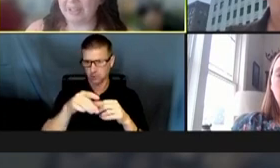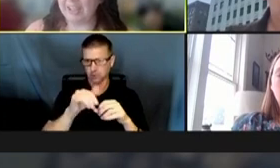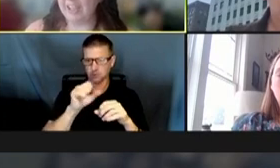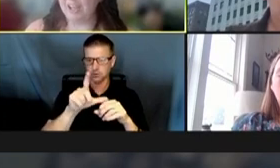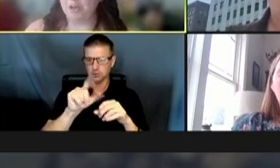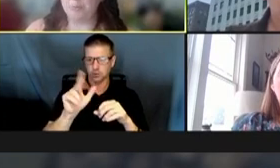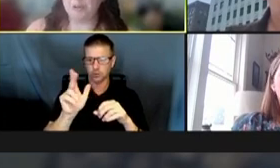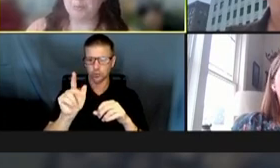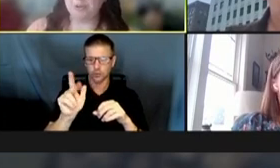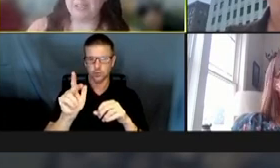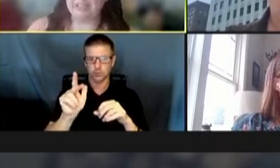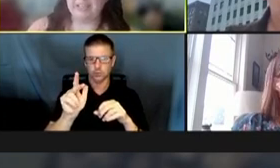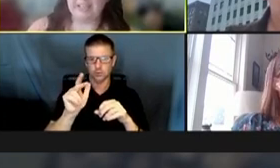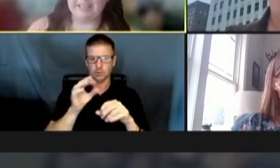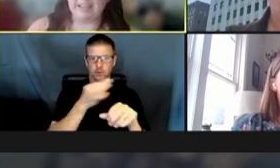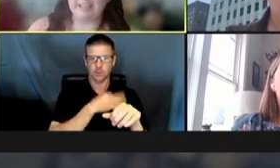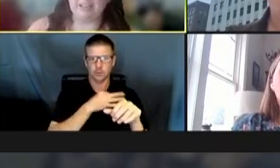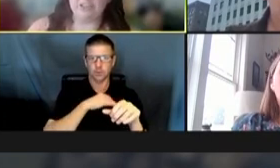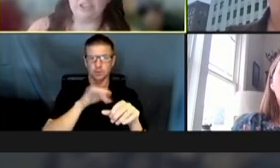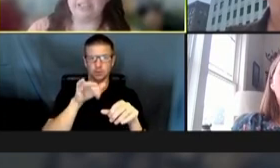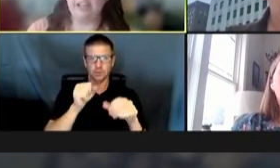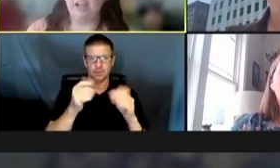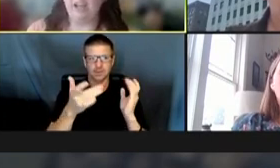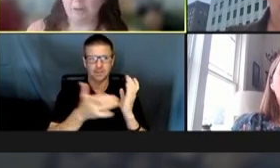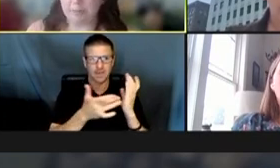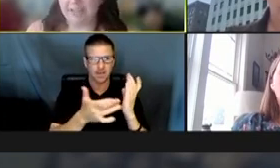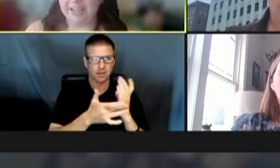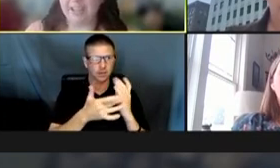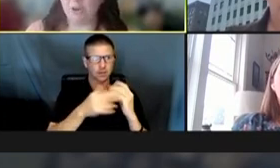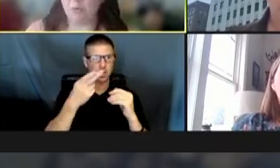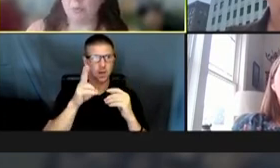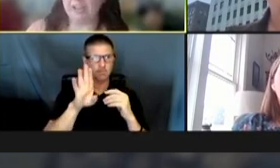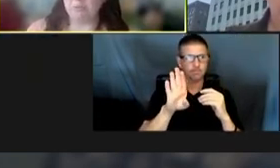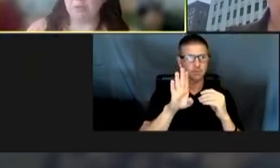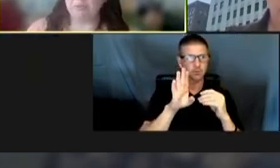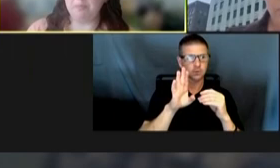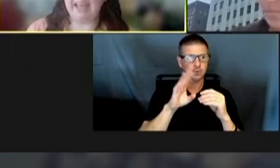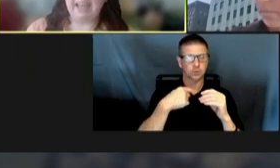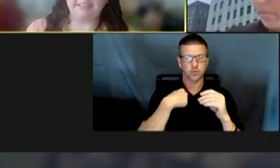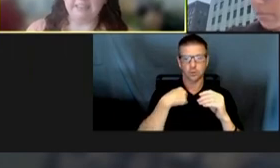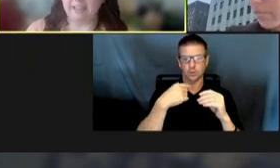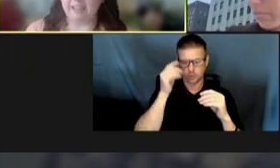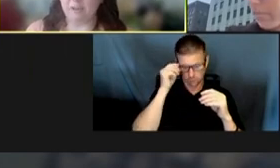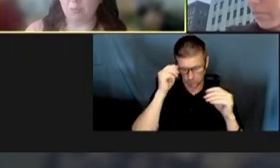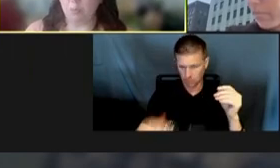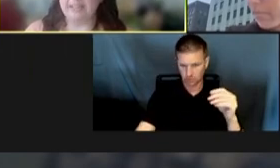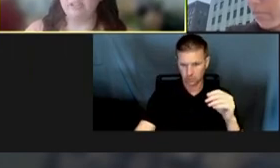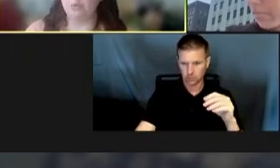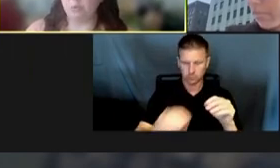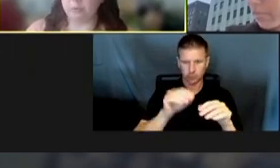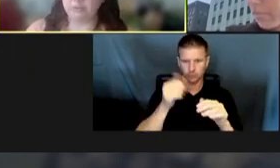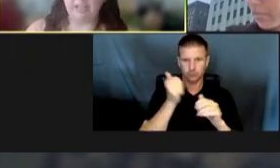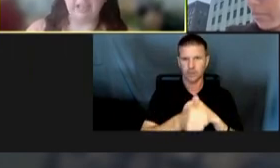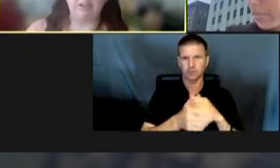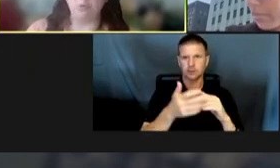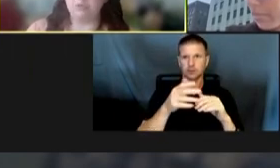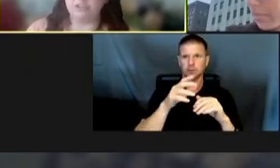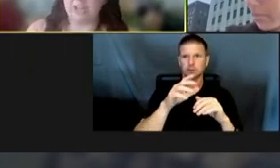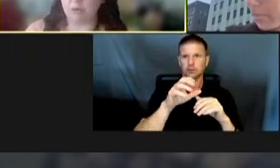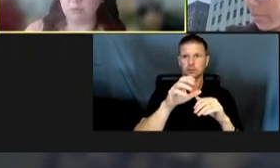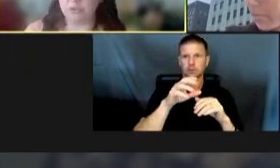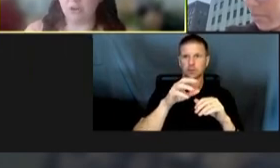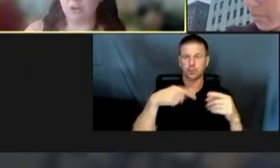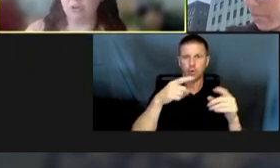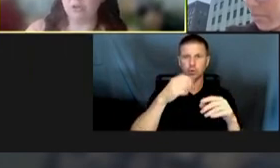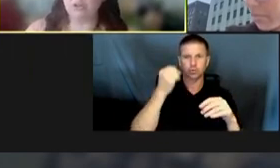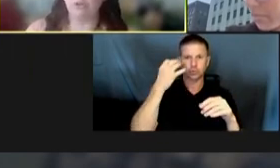2023. Pittsburgh is a technology hub. We have moved past wided doors and roll-in